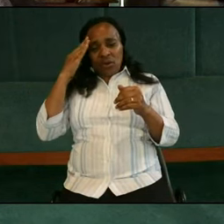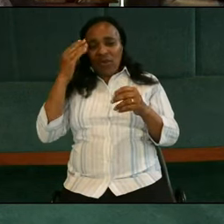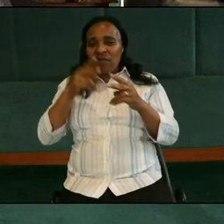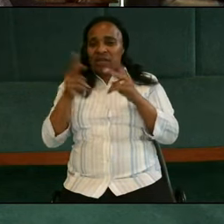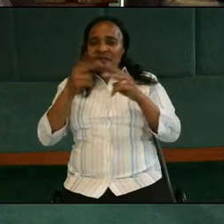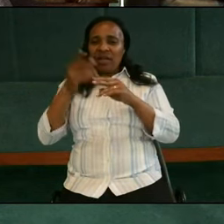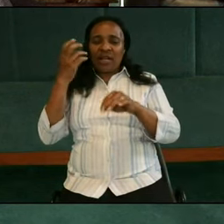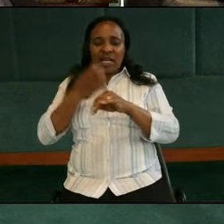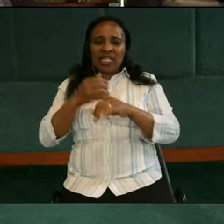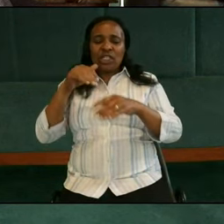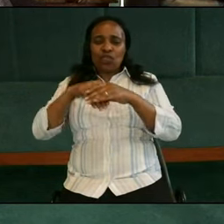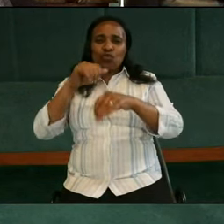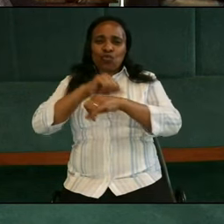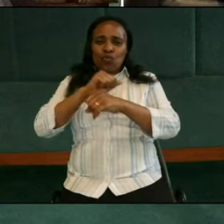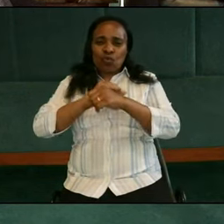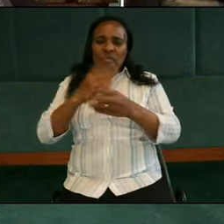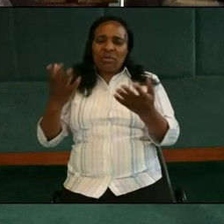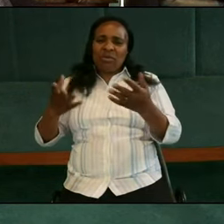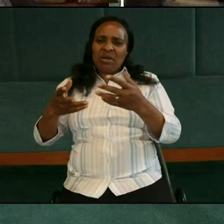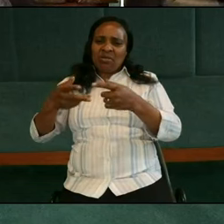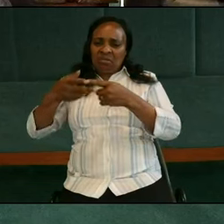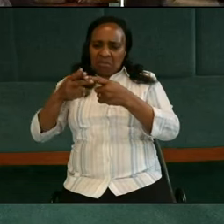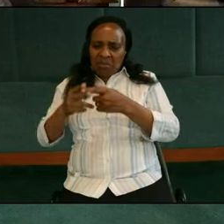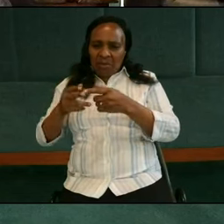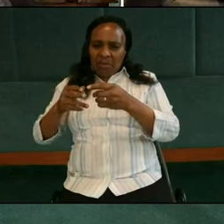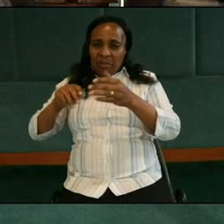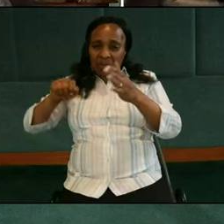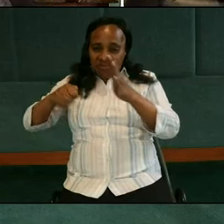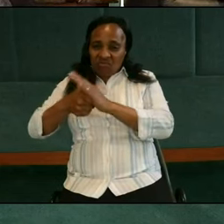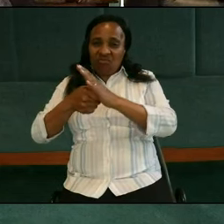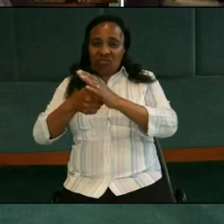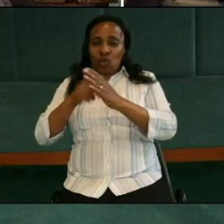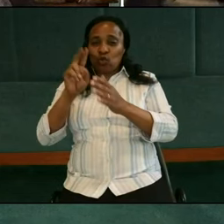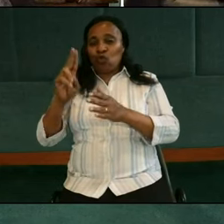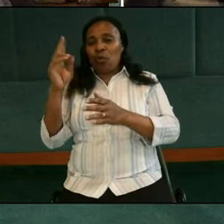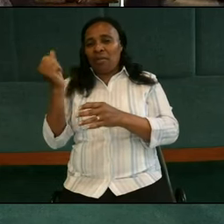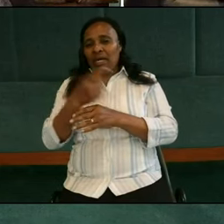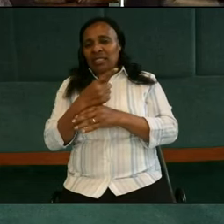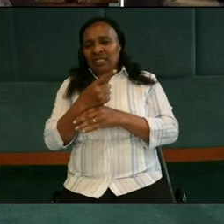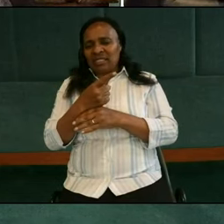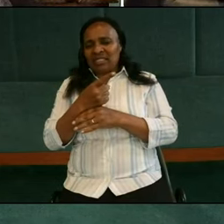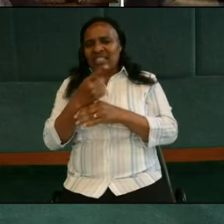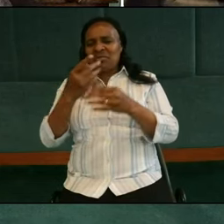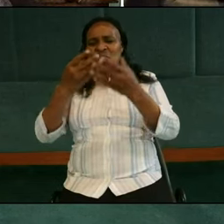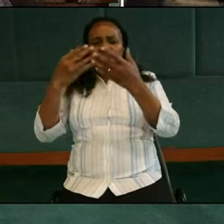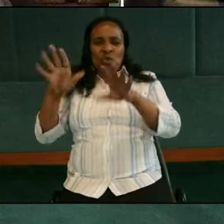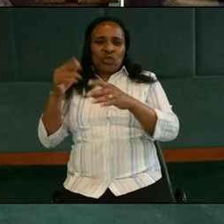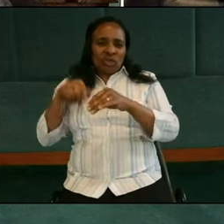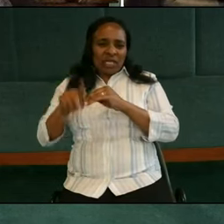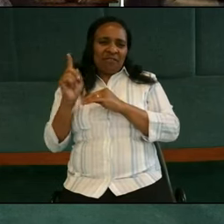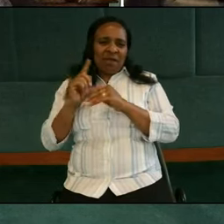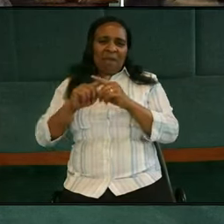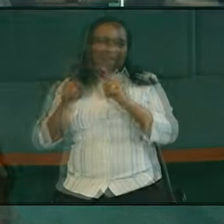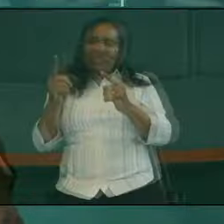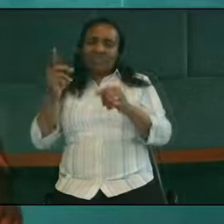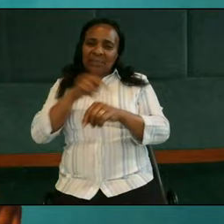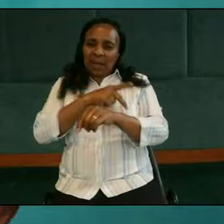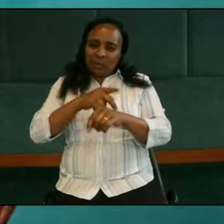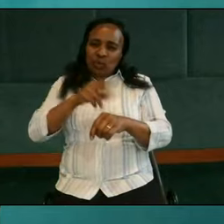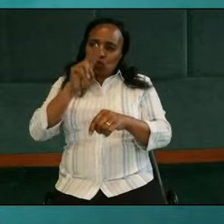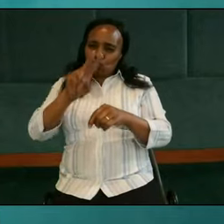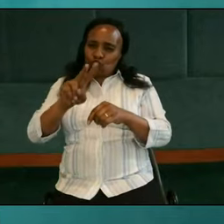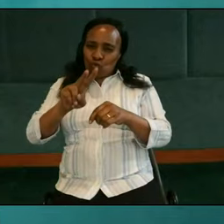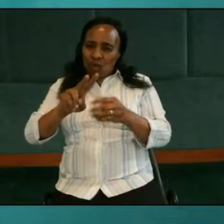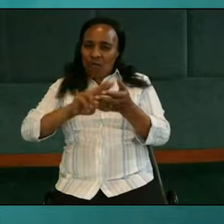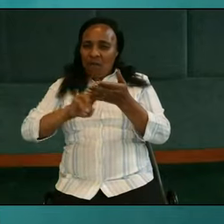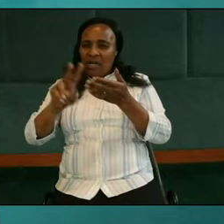You might be in school, locked up there for maybe 2 months, and it's pretty easy to lose yourself. But as Psalms 2 verse 8